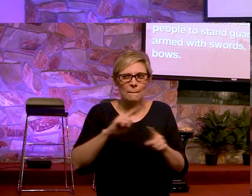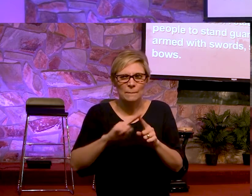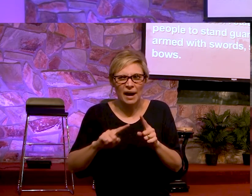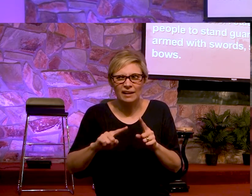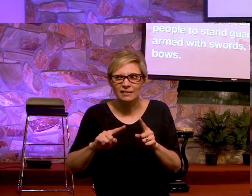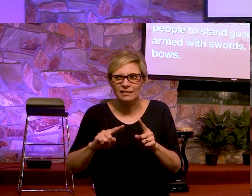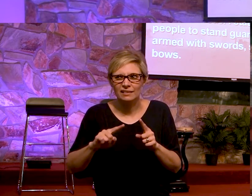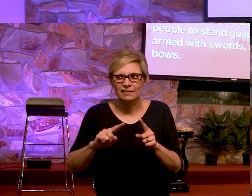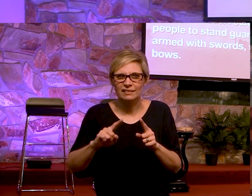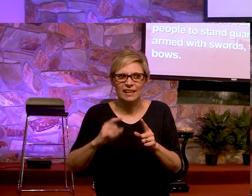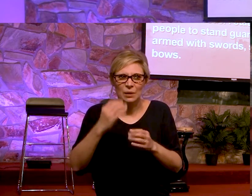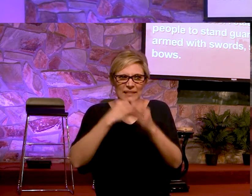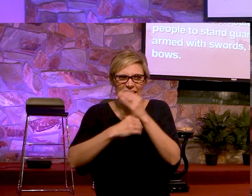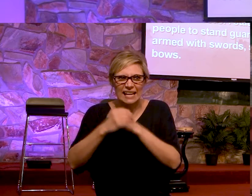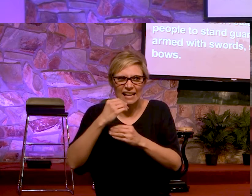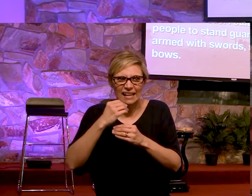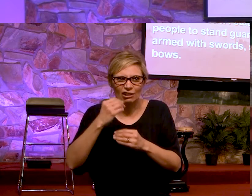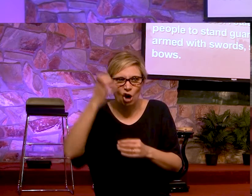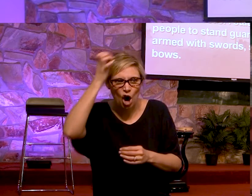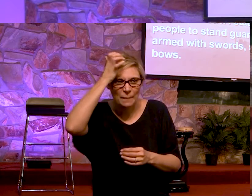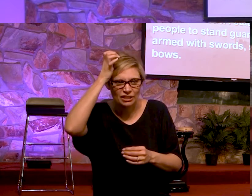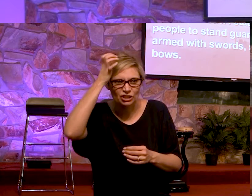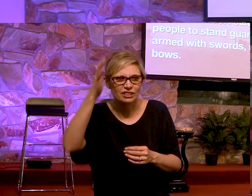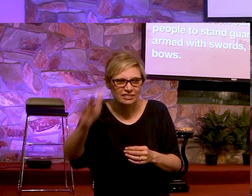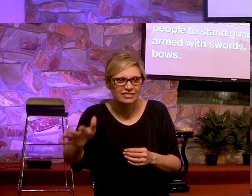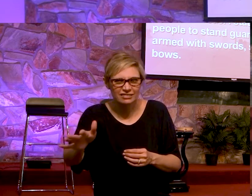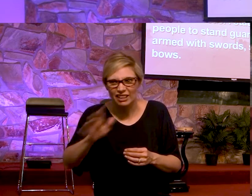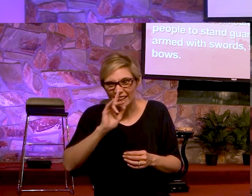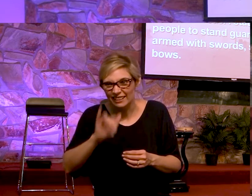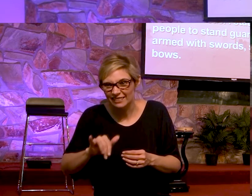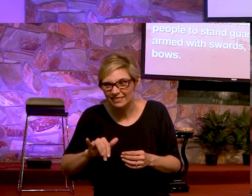And I realized that I have to change my strategy.